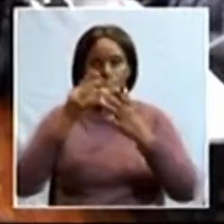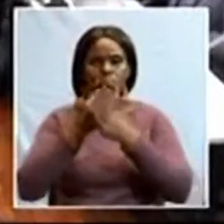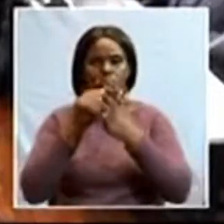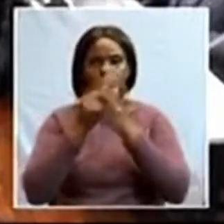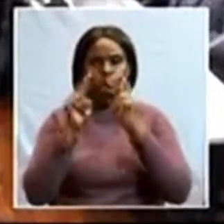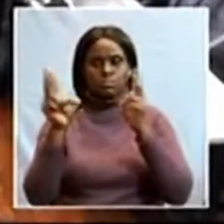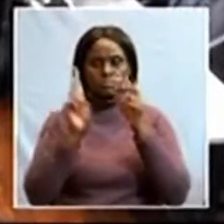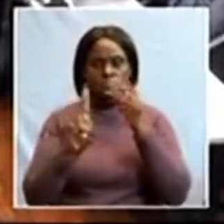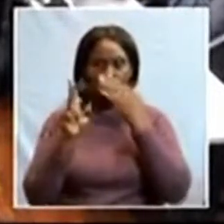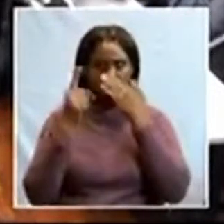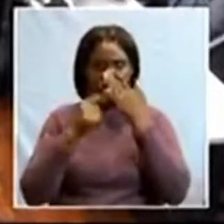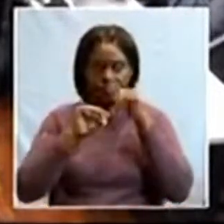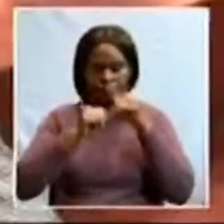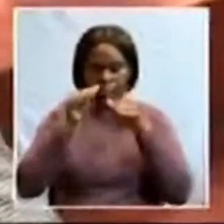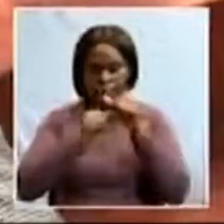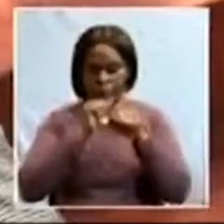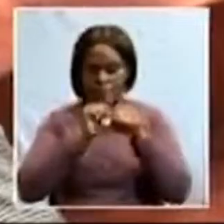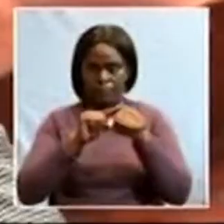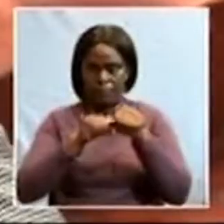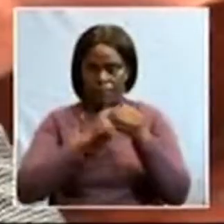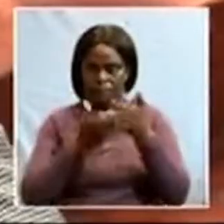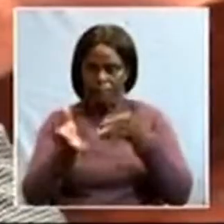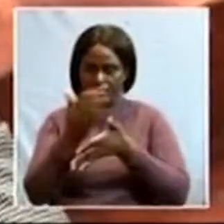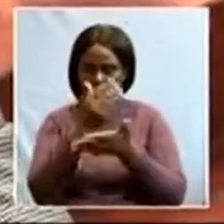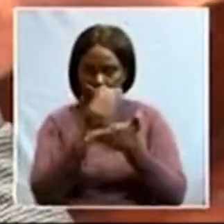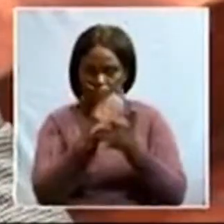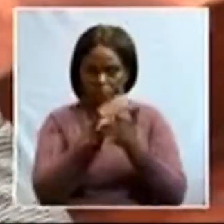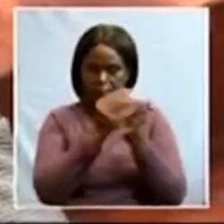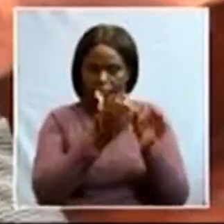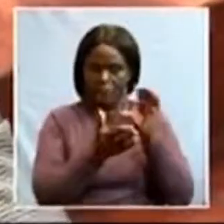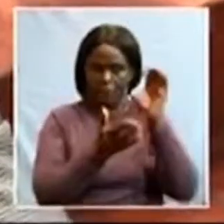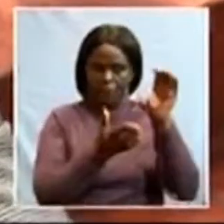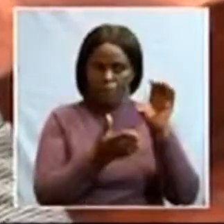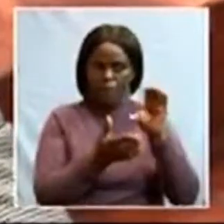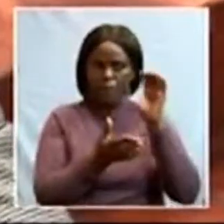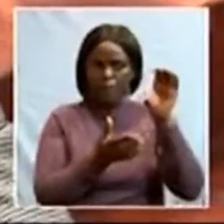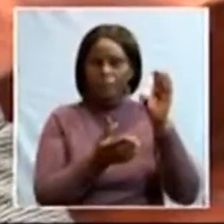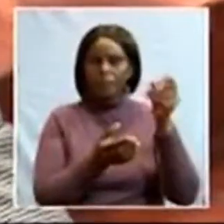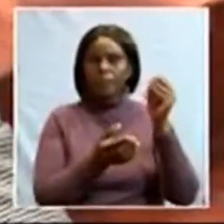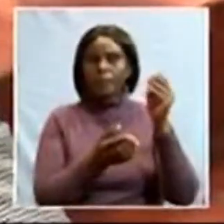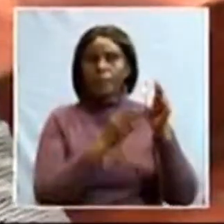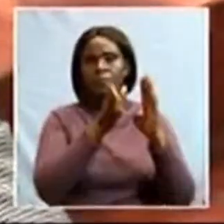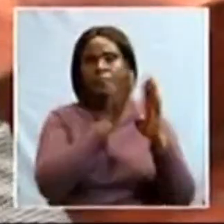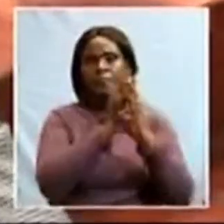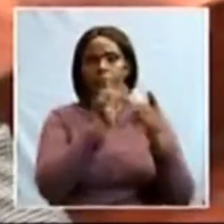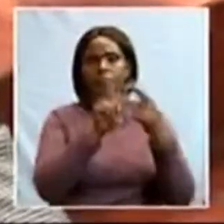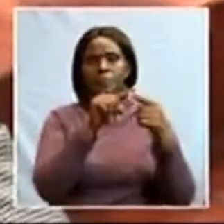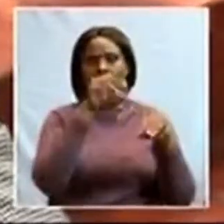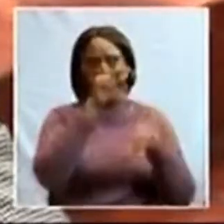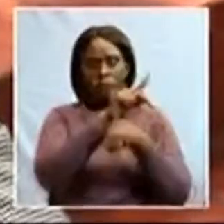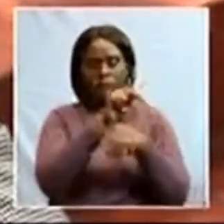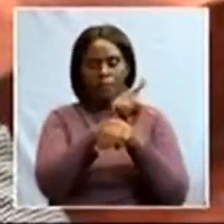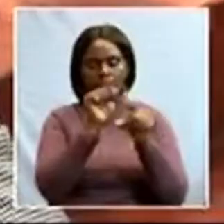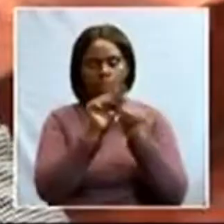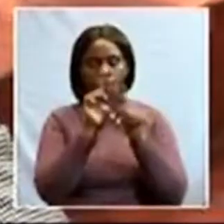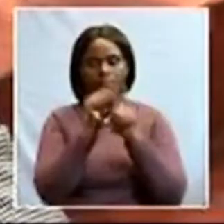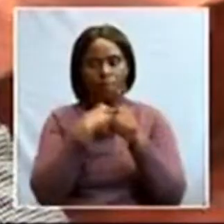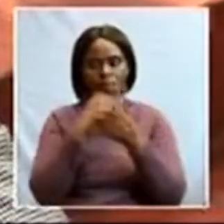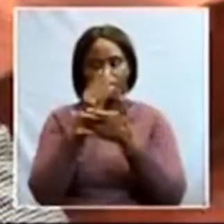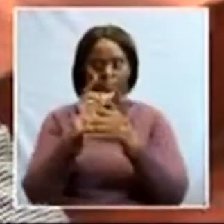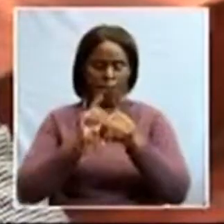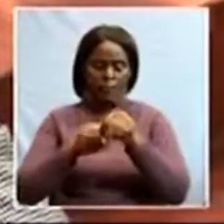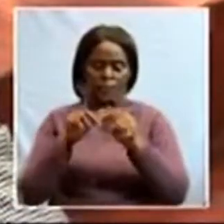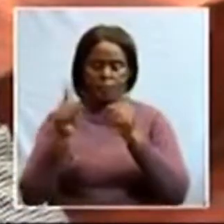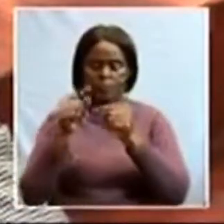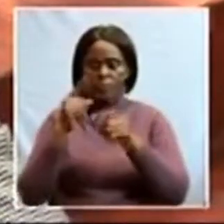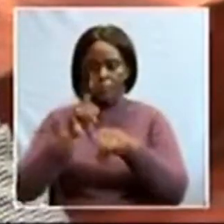So usually what we do is that every time that we collect revenue, we allocate some monies towards the same project. So there were times that